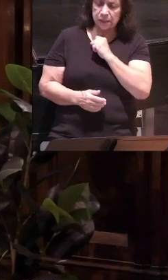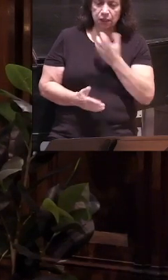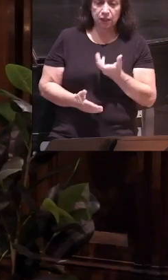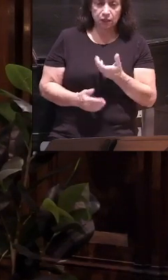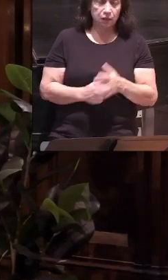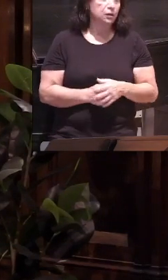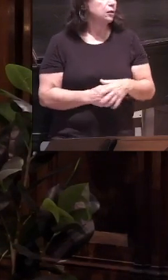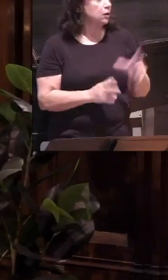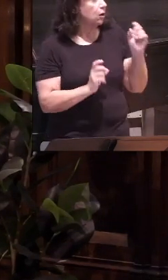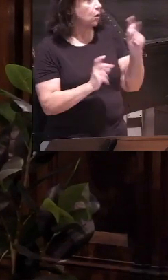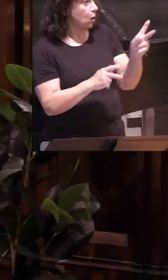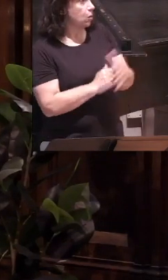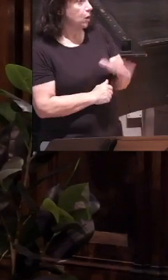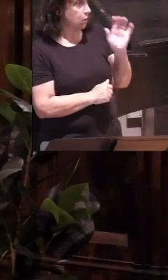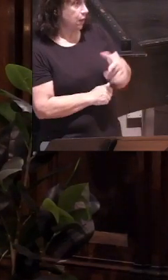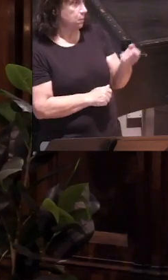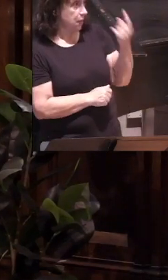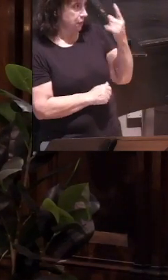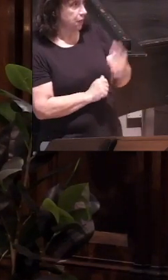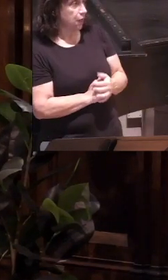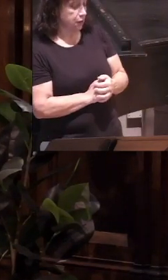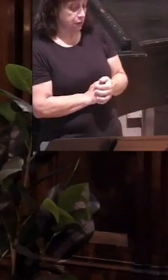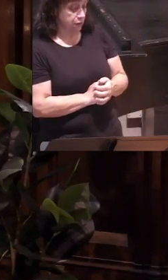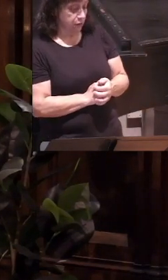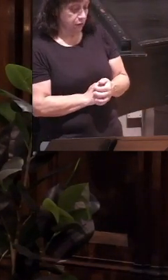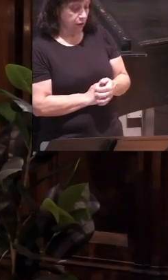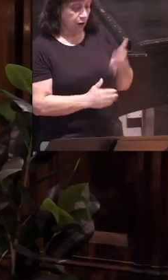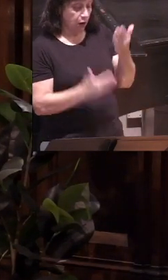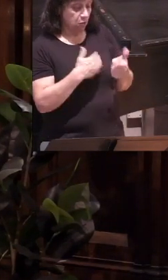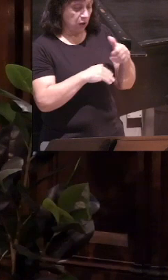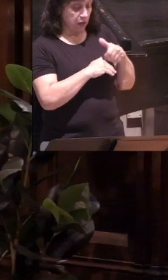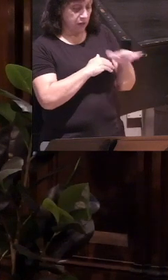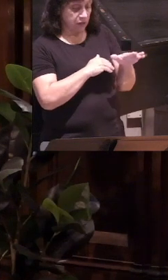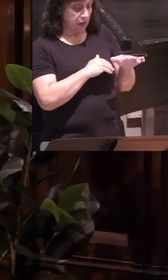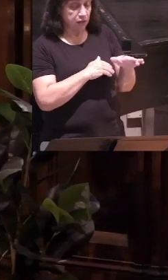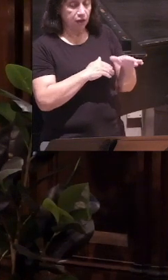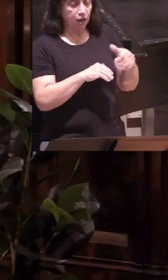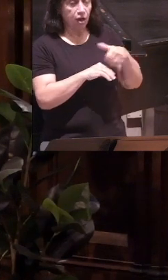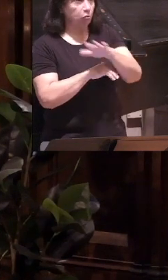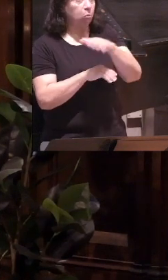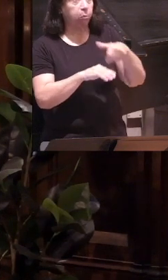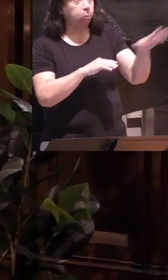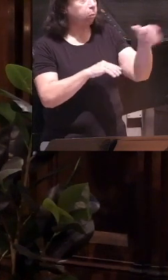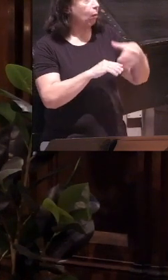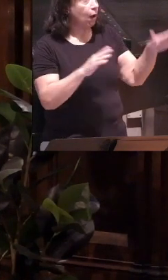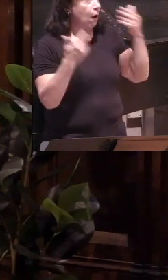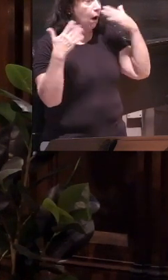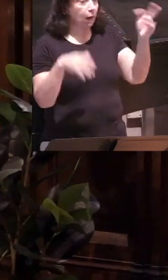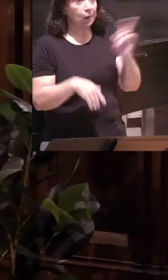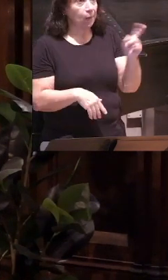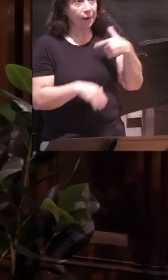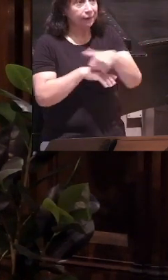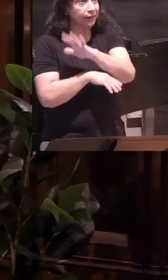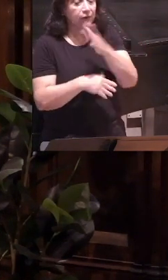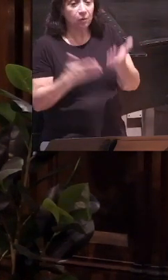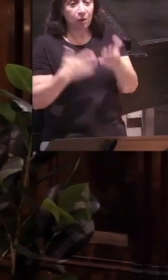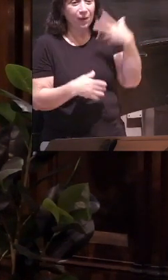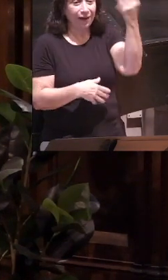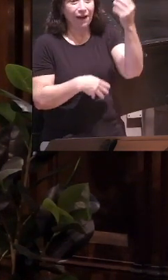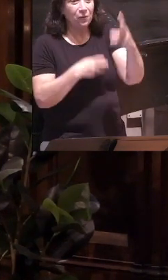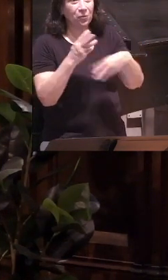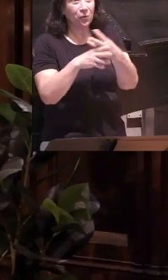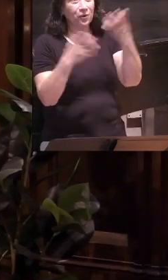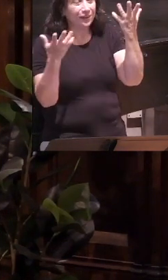I go, well, okay, well, that makes sense. Now, it's probably, I mean, I probably sent that off into the ether someplace in the Netherlands or somewhere.